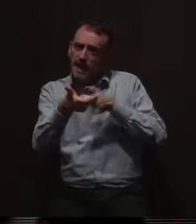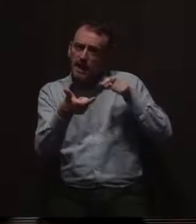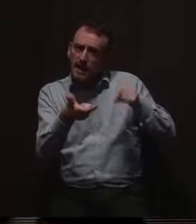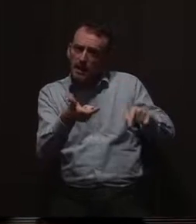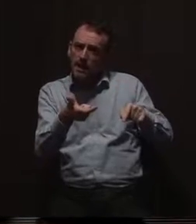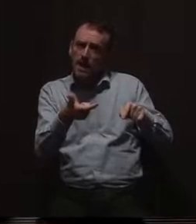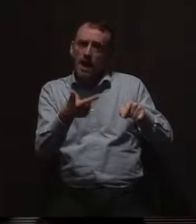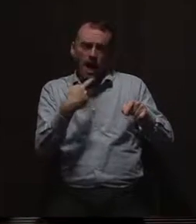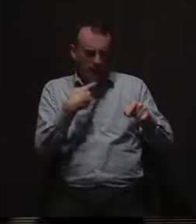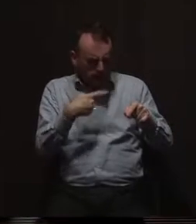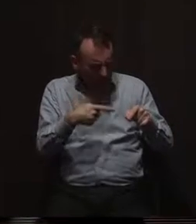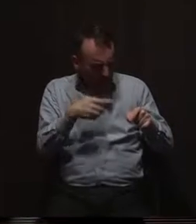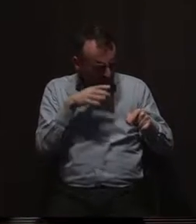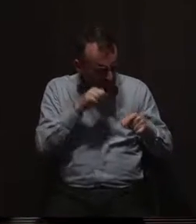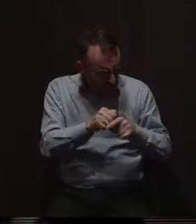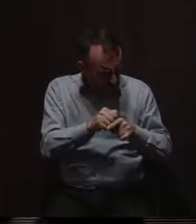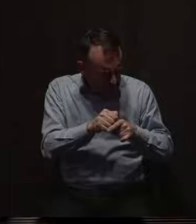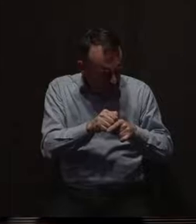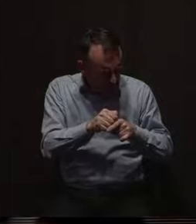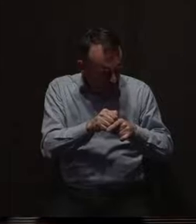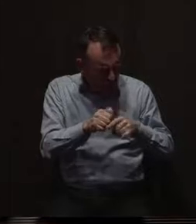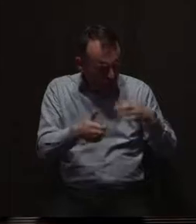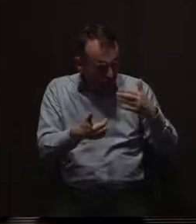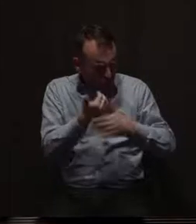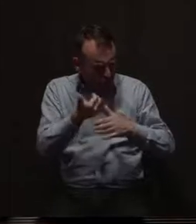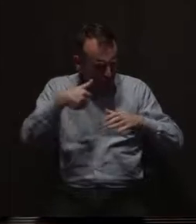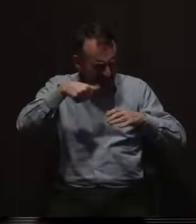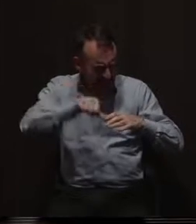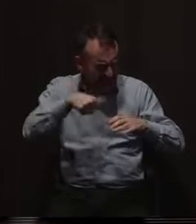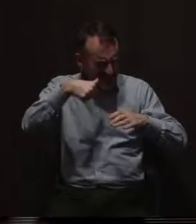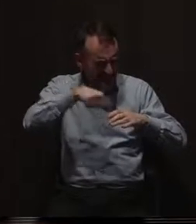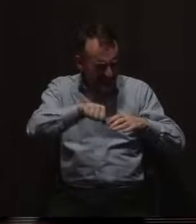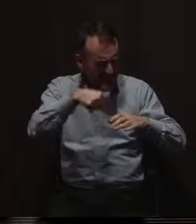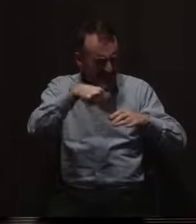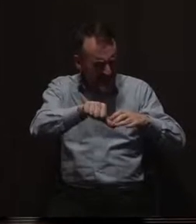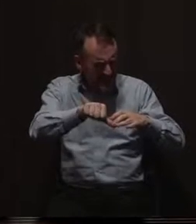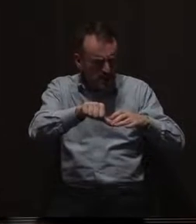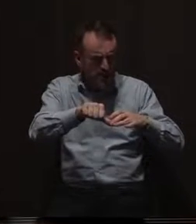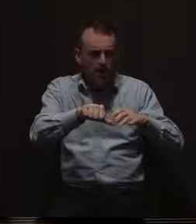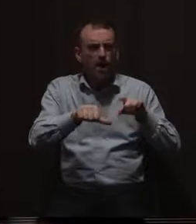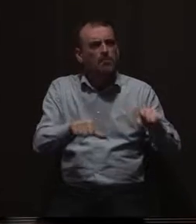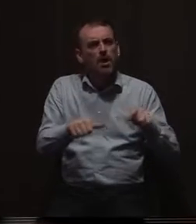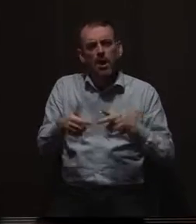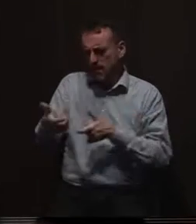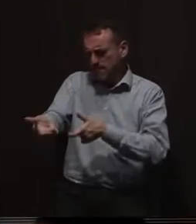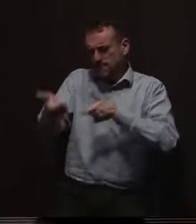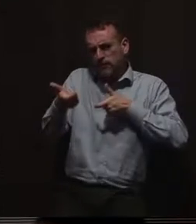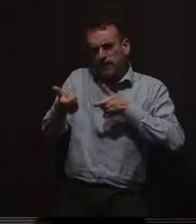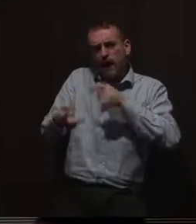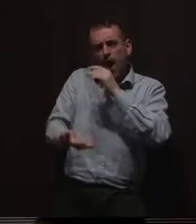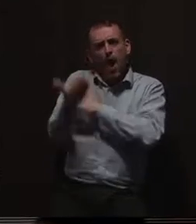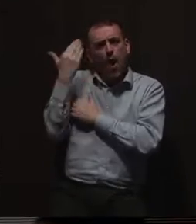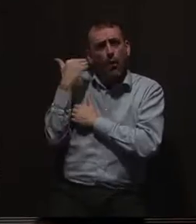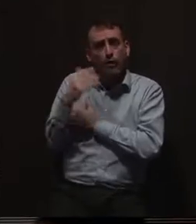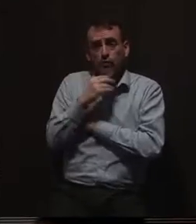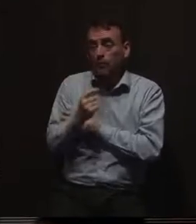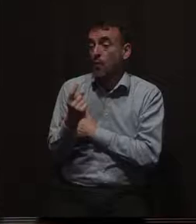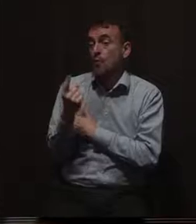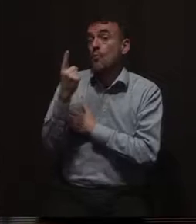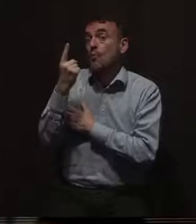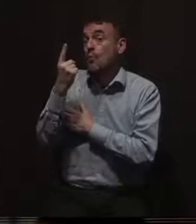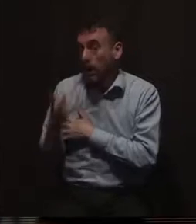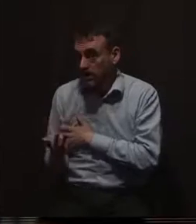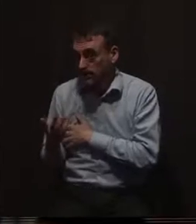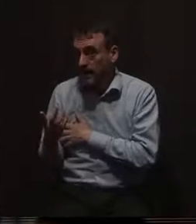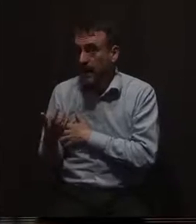soldiers keep reloading? Because while you're reloading, you can't shoot somebody. So they kept, because it's actually against our nature to